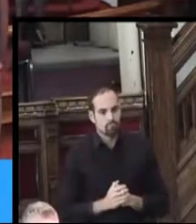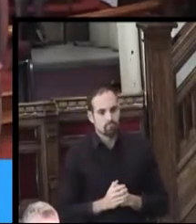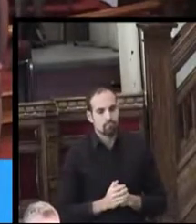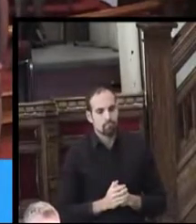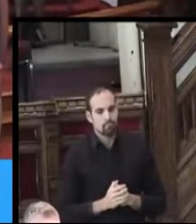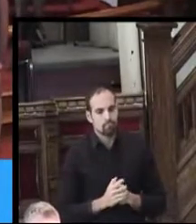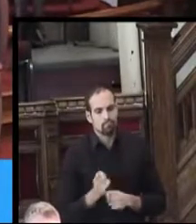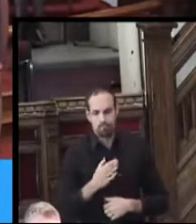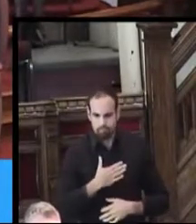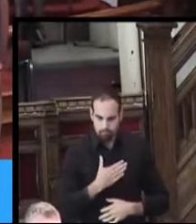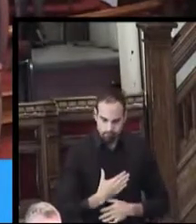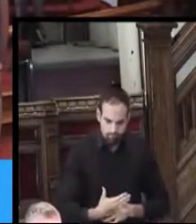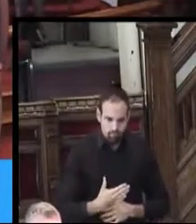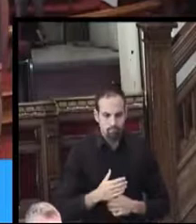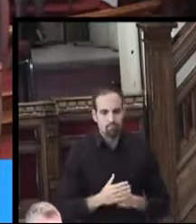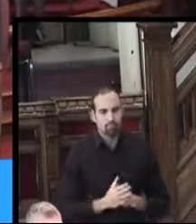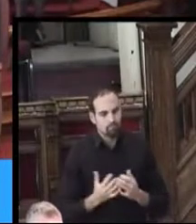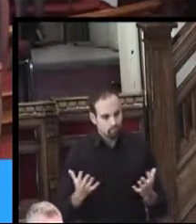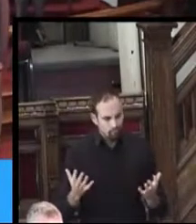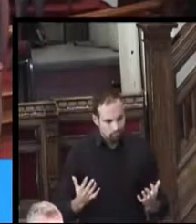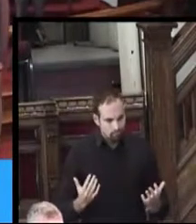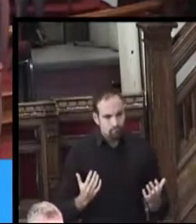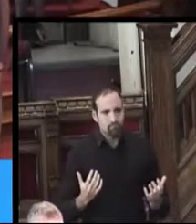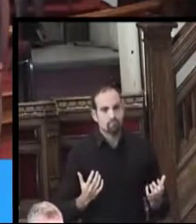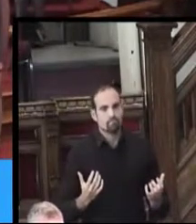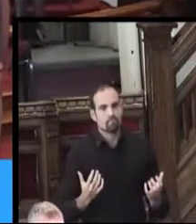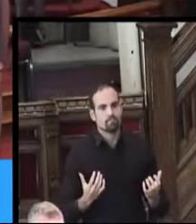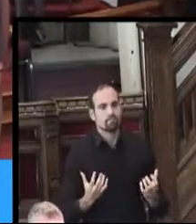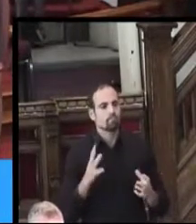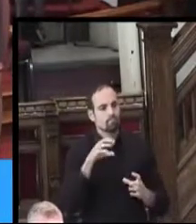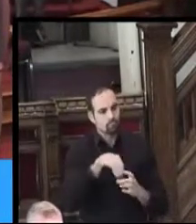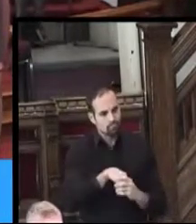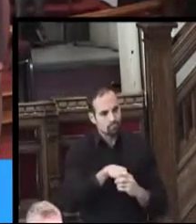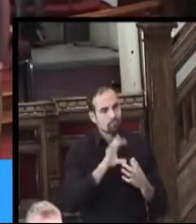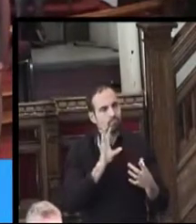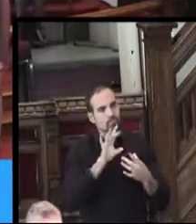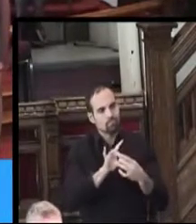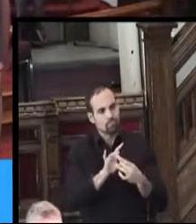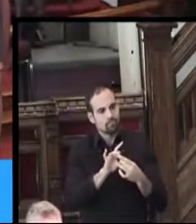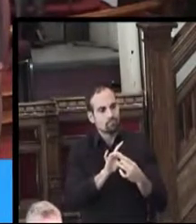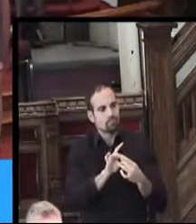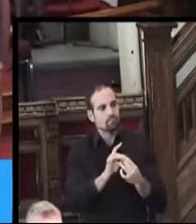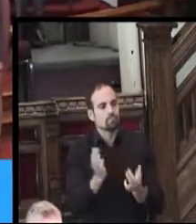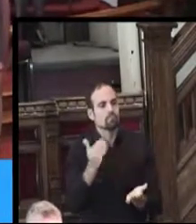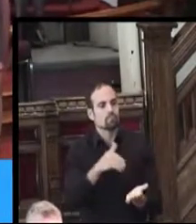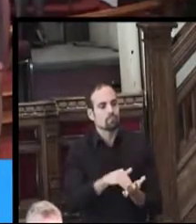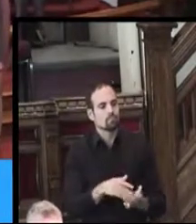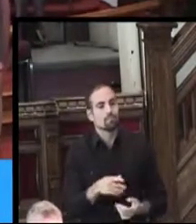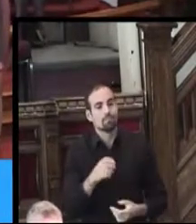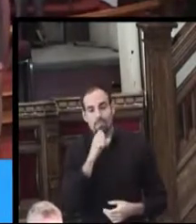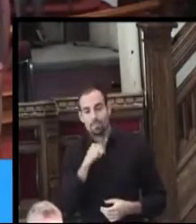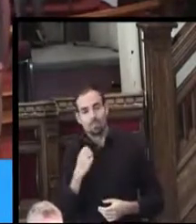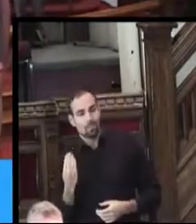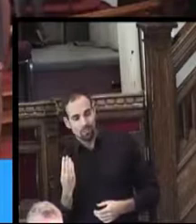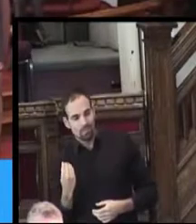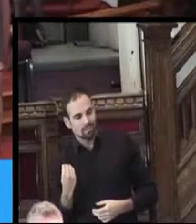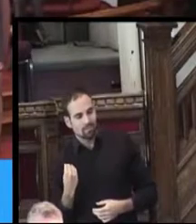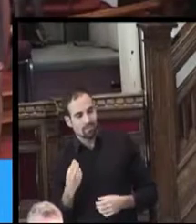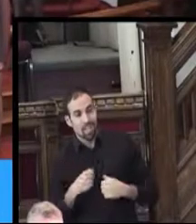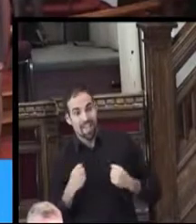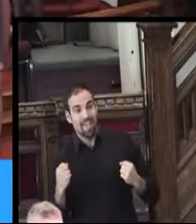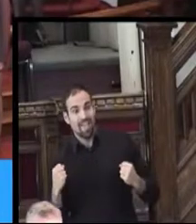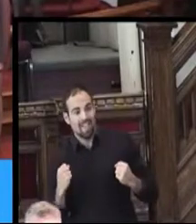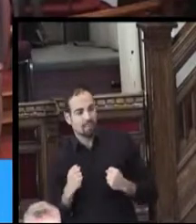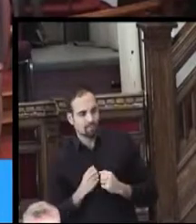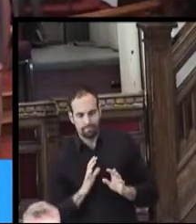and his willingness to re-engage that call that happened when he was 14 years old. And so now Kevin is going to introduce